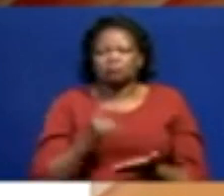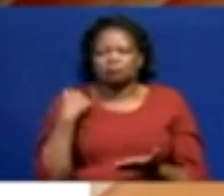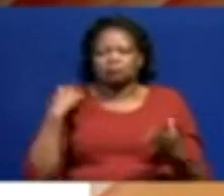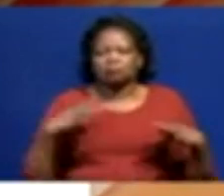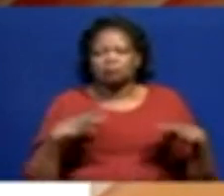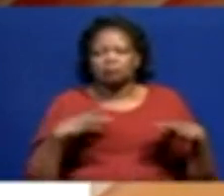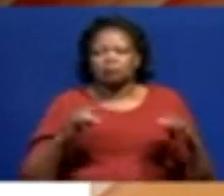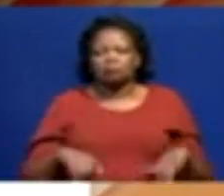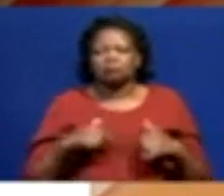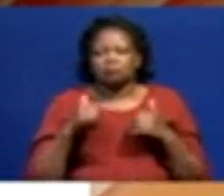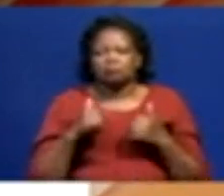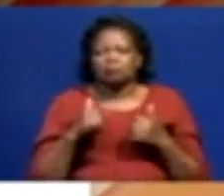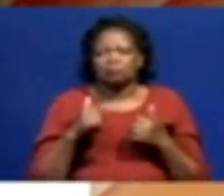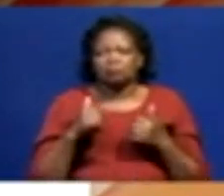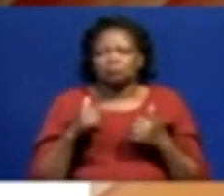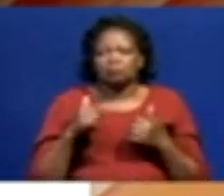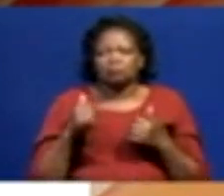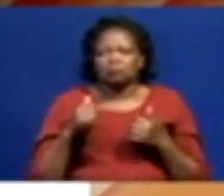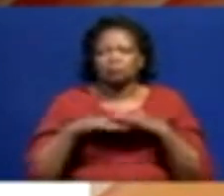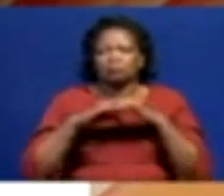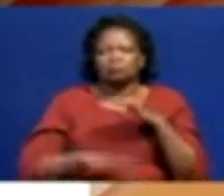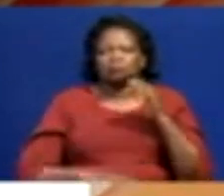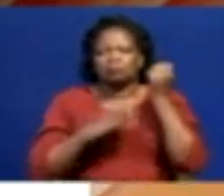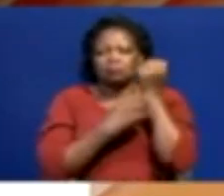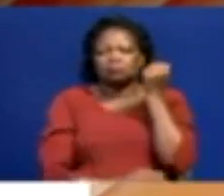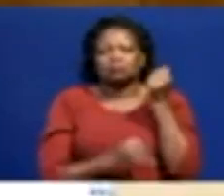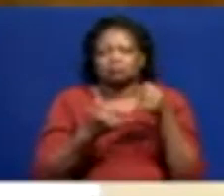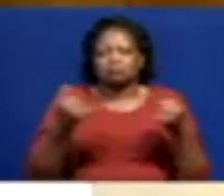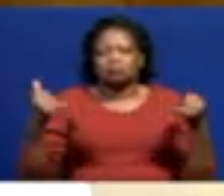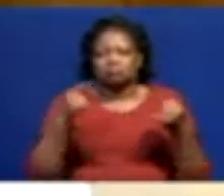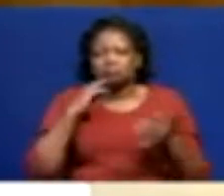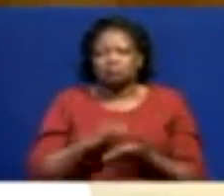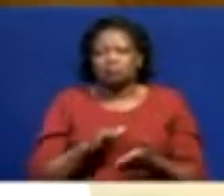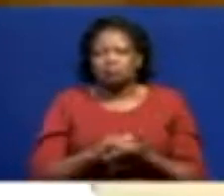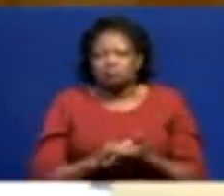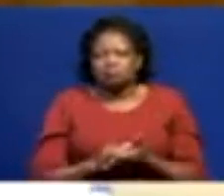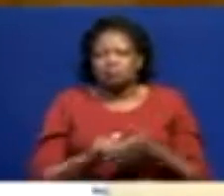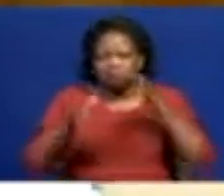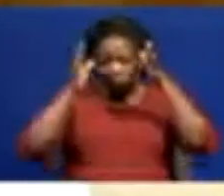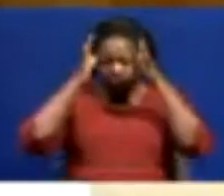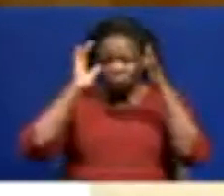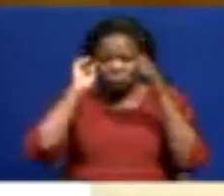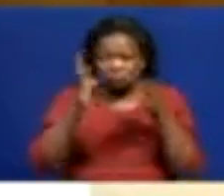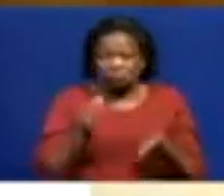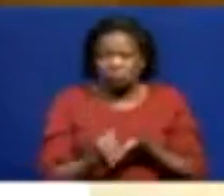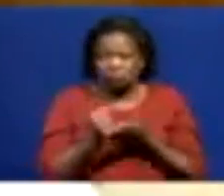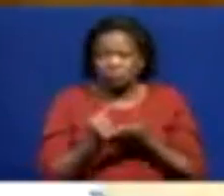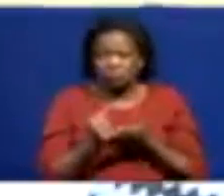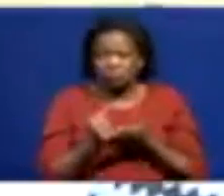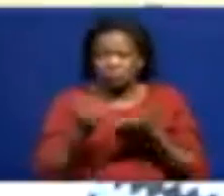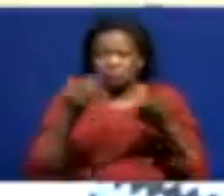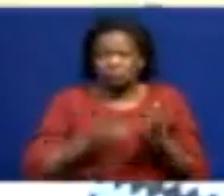people living below the poverty line. Additionally, Guleid said the initiative will bridge the gap in terms of